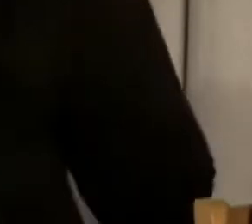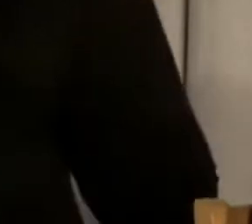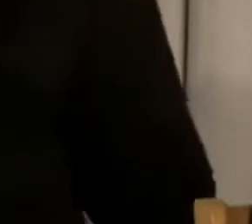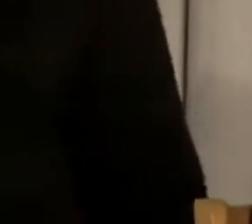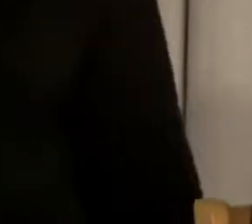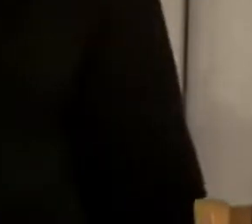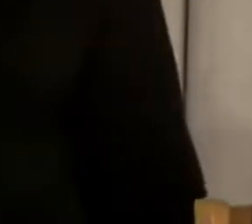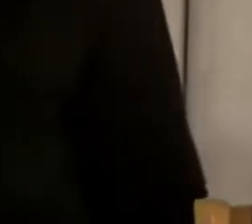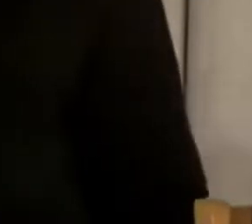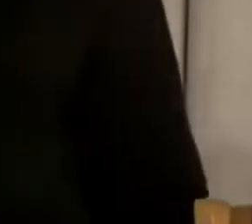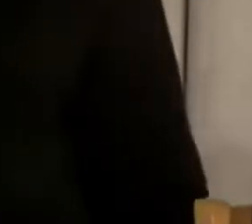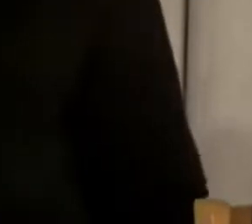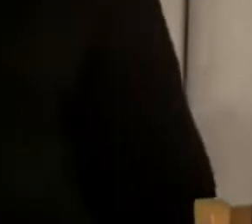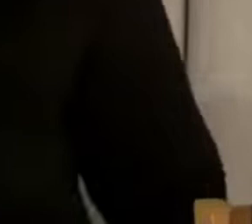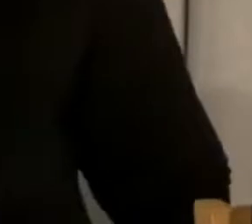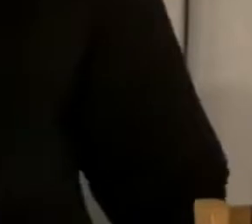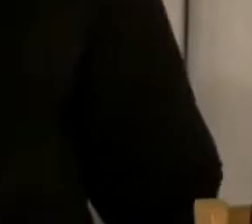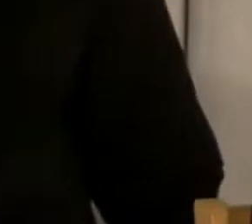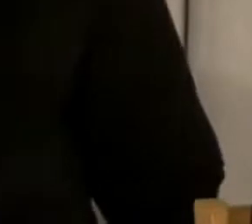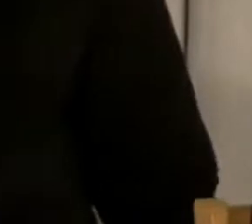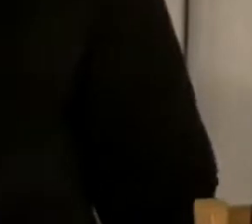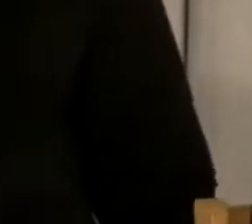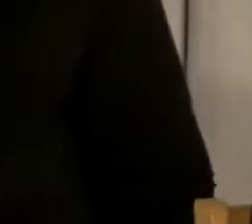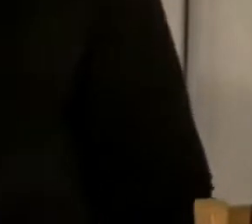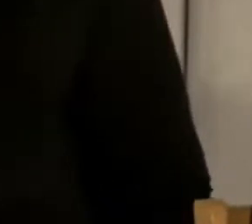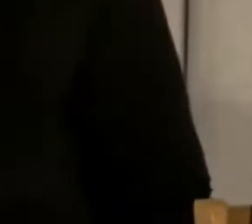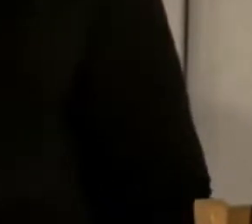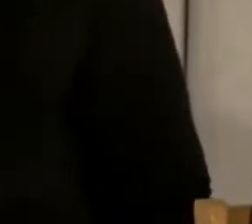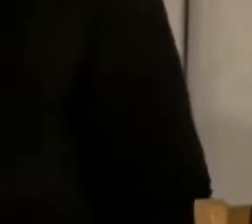1960, Lincoln, Nebraska.